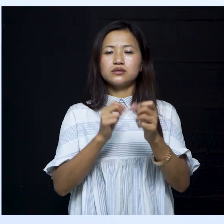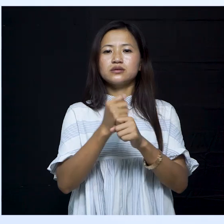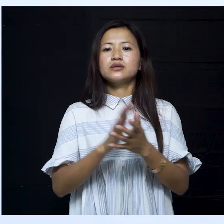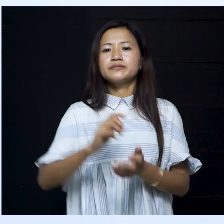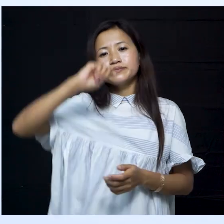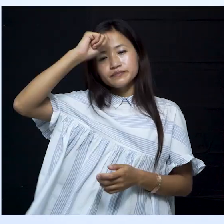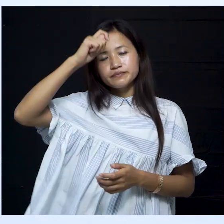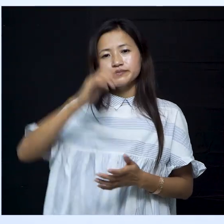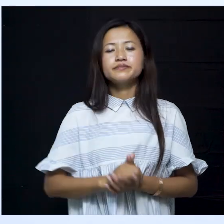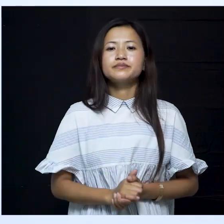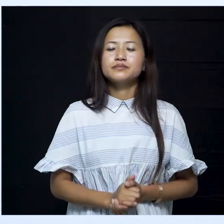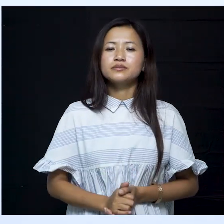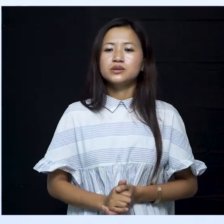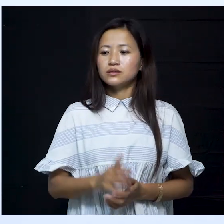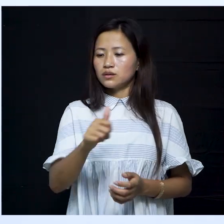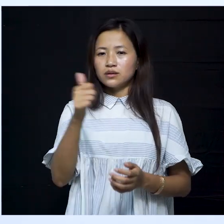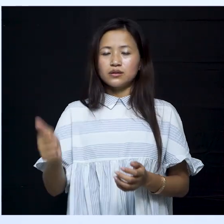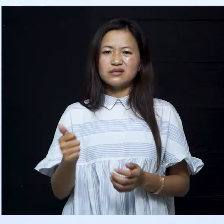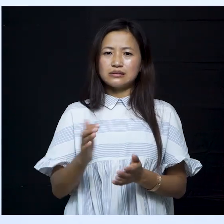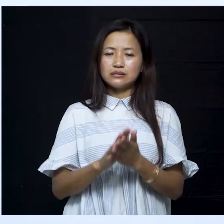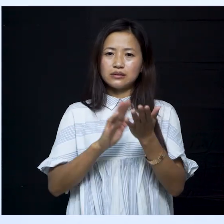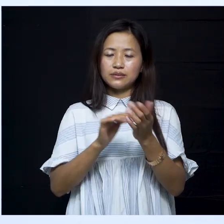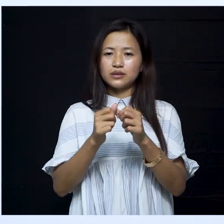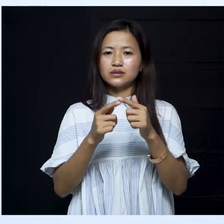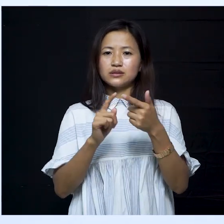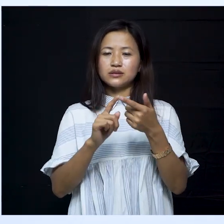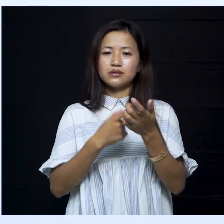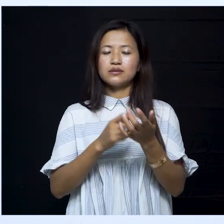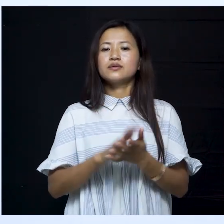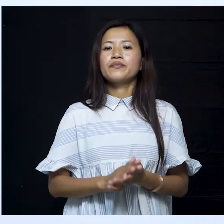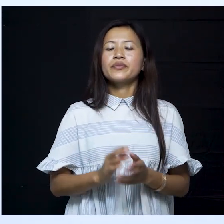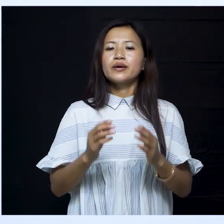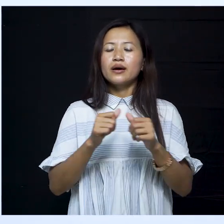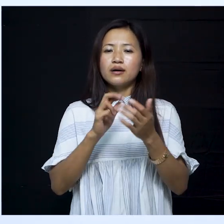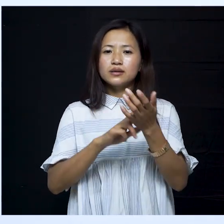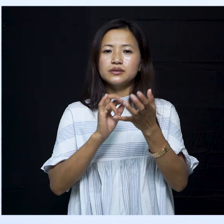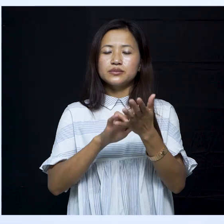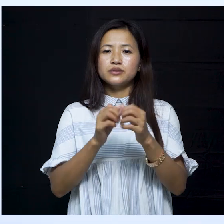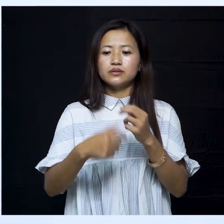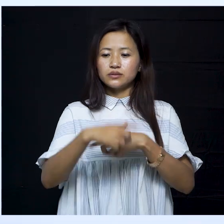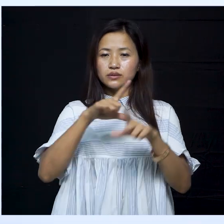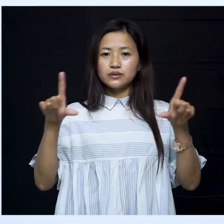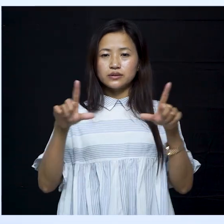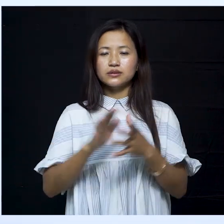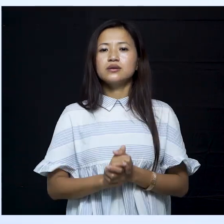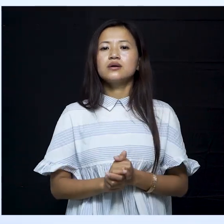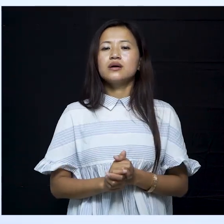English. Now, another matter here is the ambiguity in the language. What is